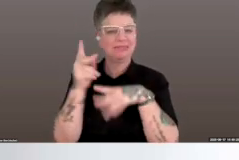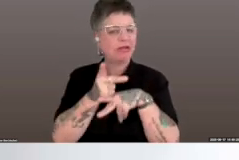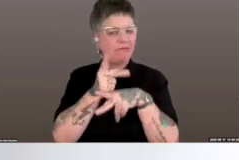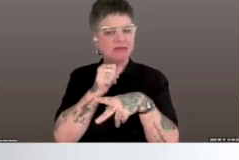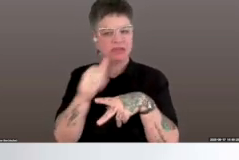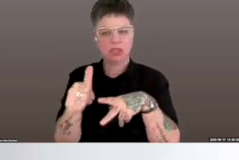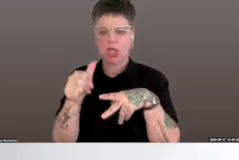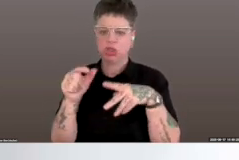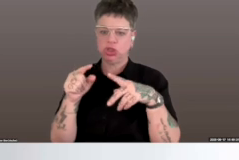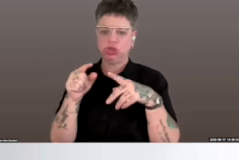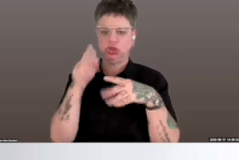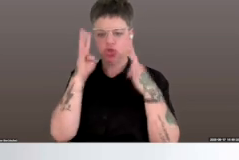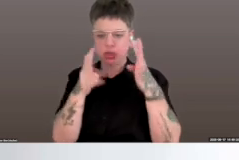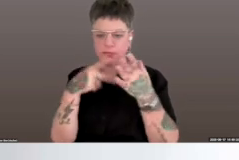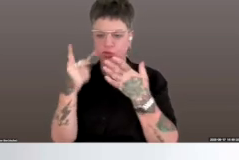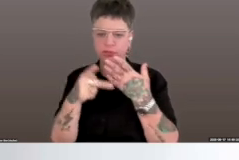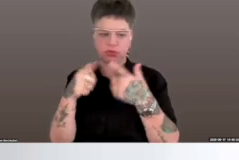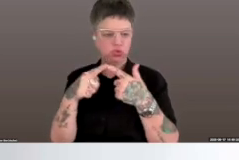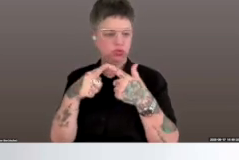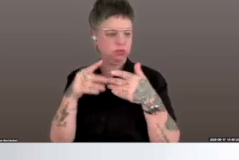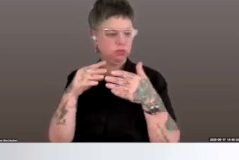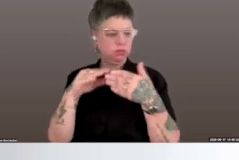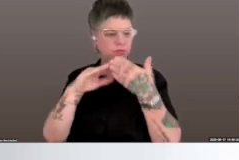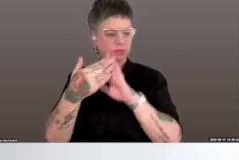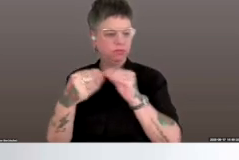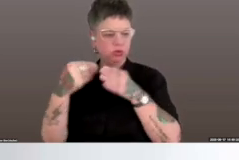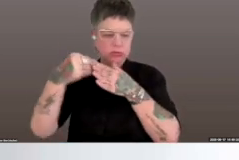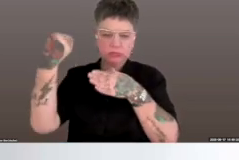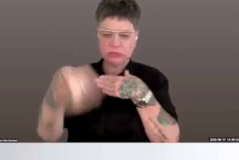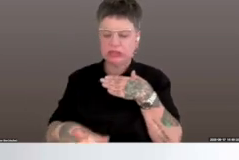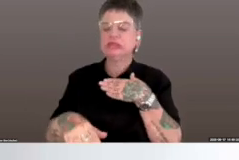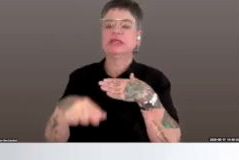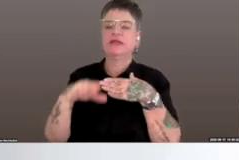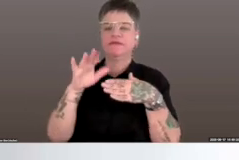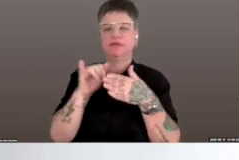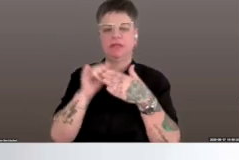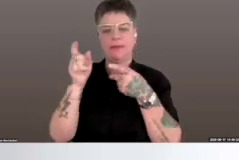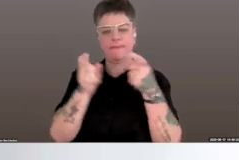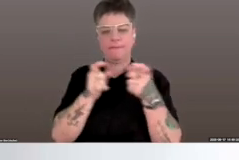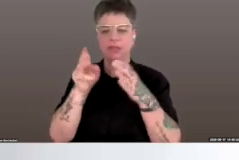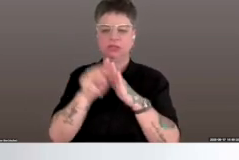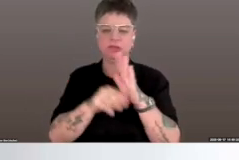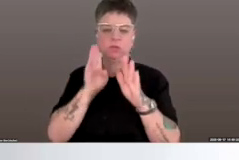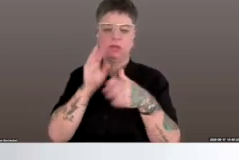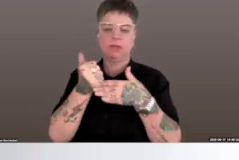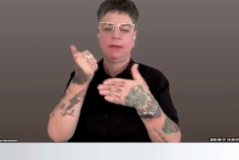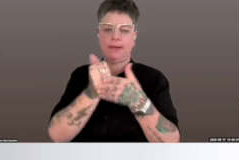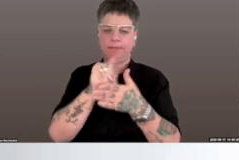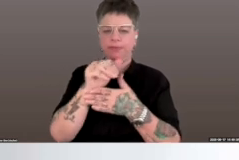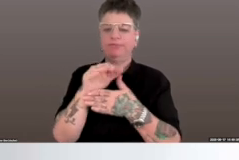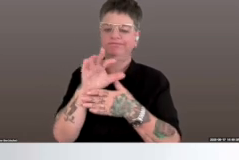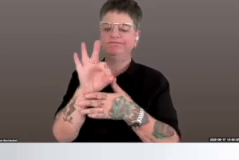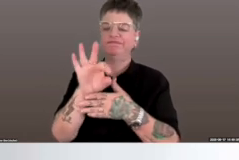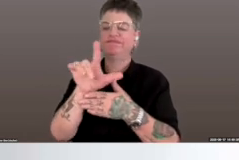inflate the prices. In addition, insurance assistance and ongoing fleet management would help fleets successfully add these